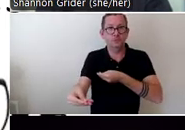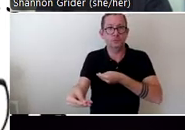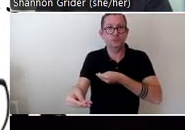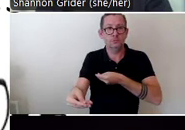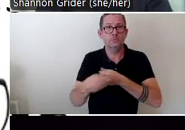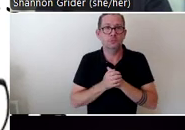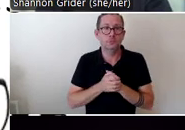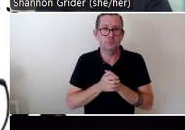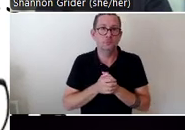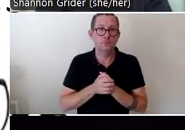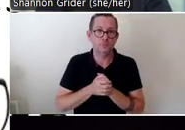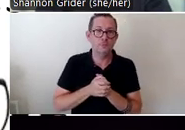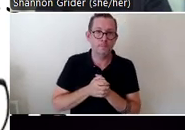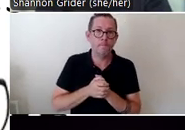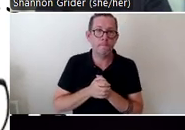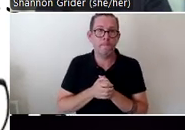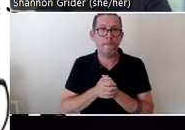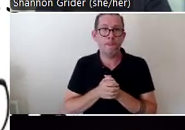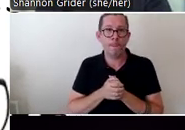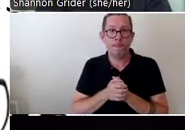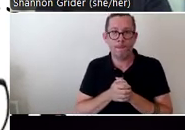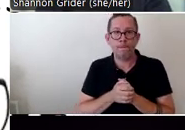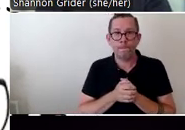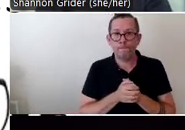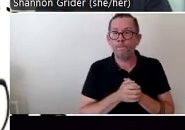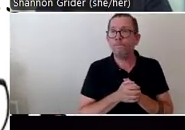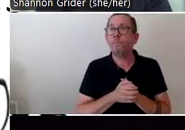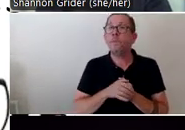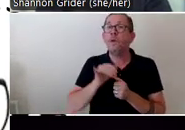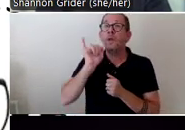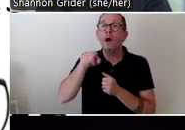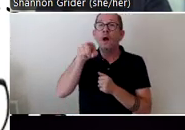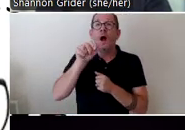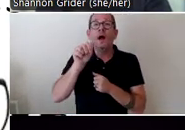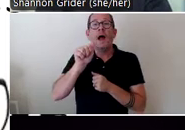form, and we can reimburse you for that expenditure.